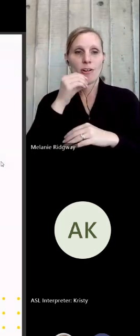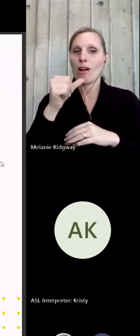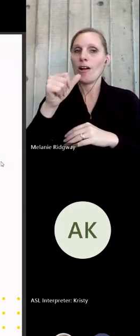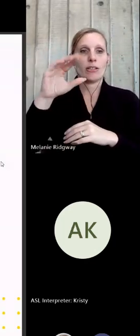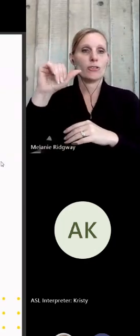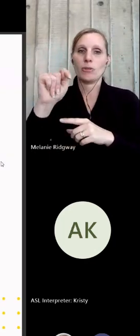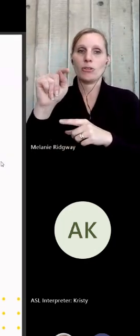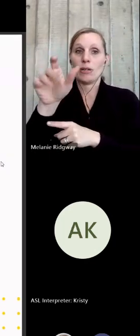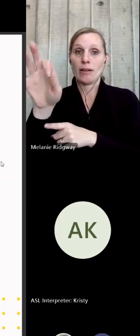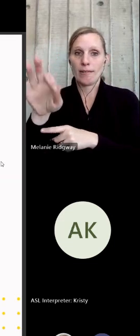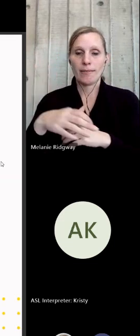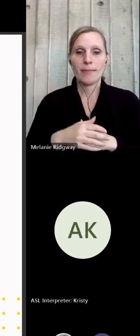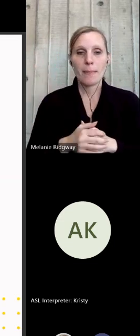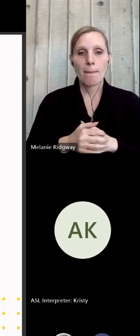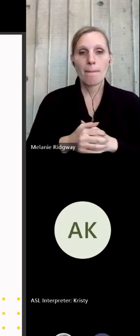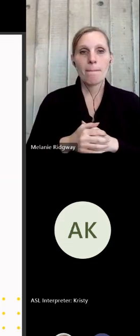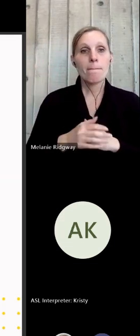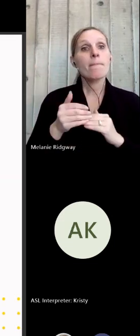forward.